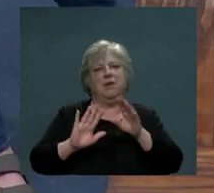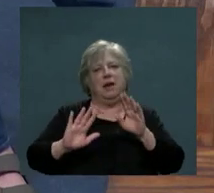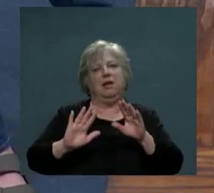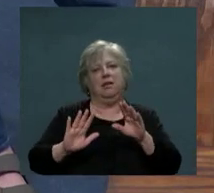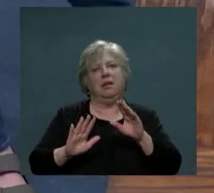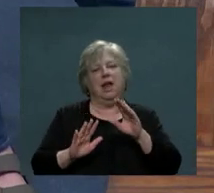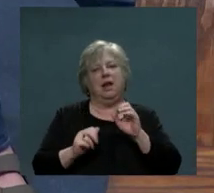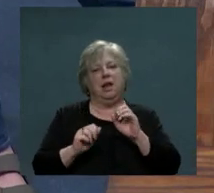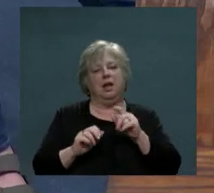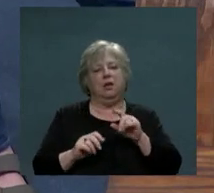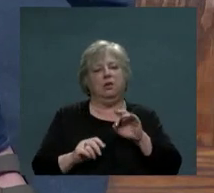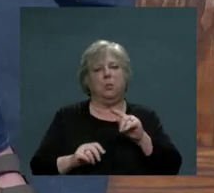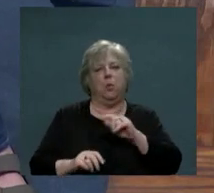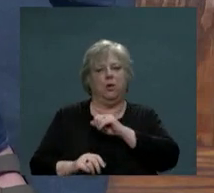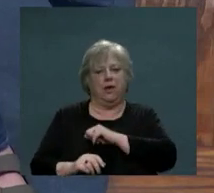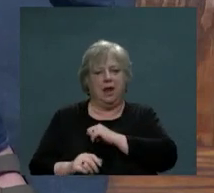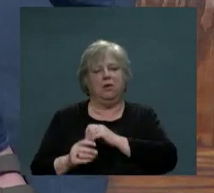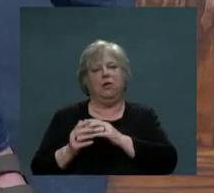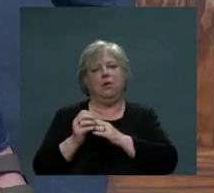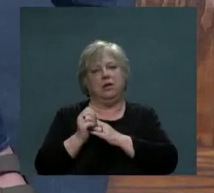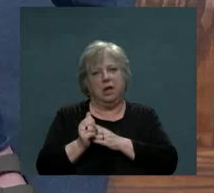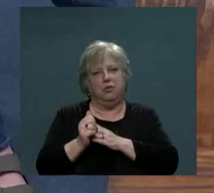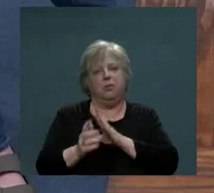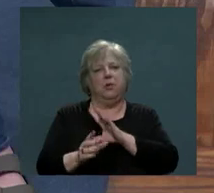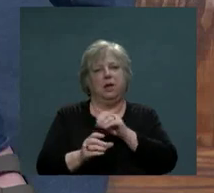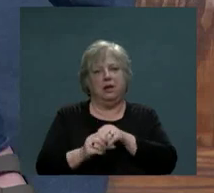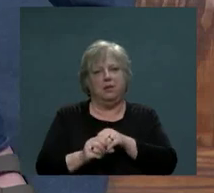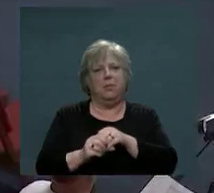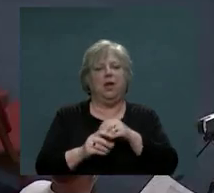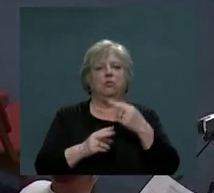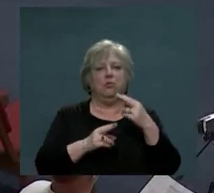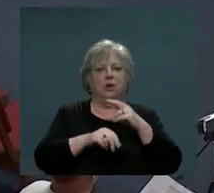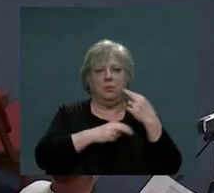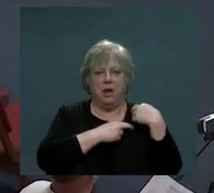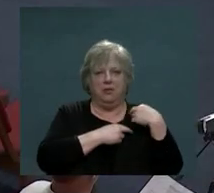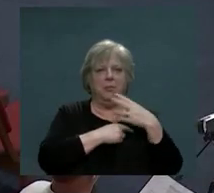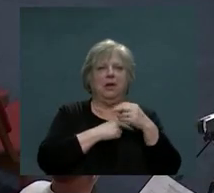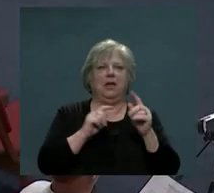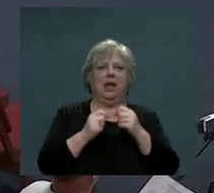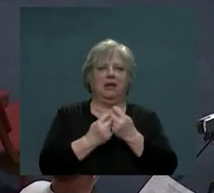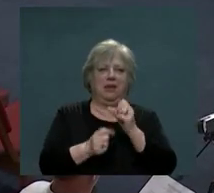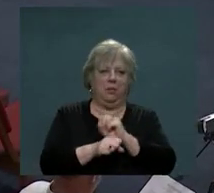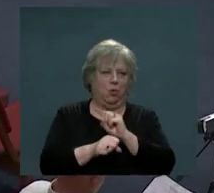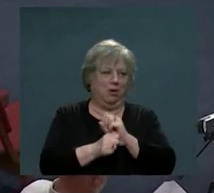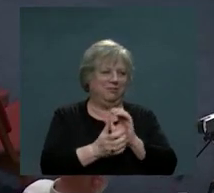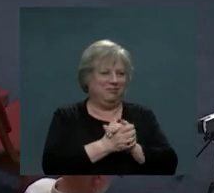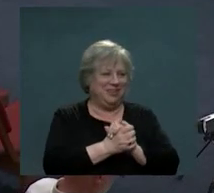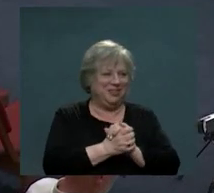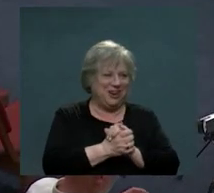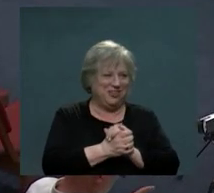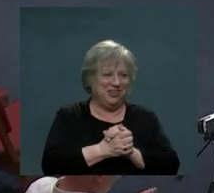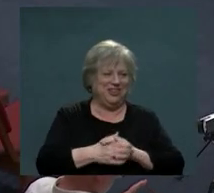outstanding sportsmanship, participation, leadership, responsibility, and teamwork. Congratulations.